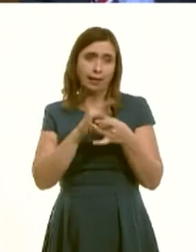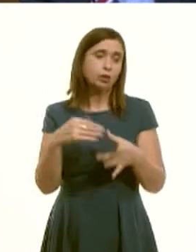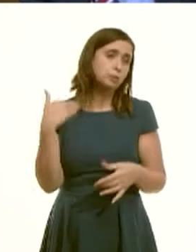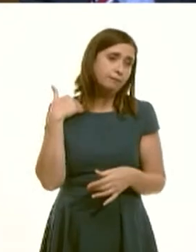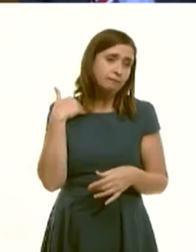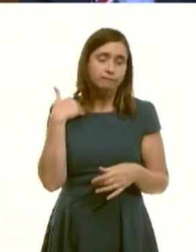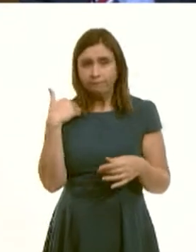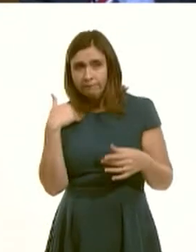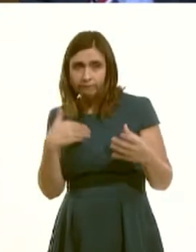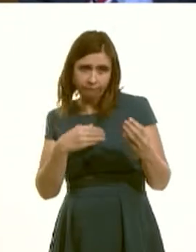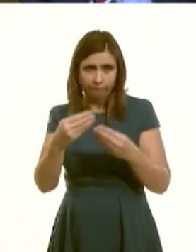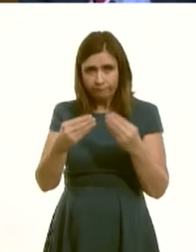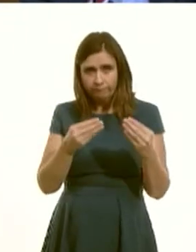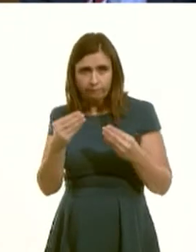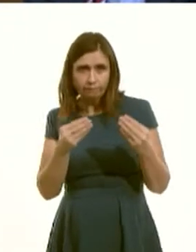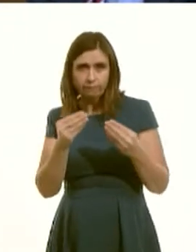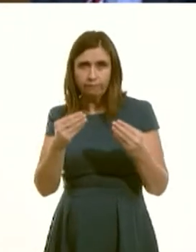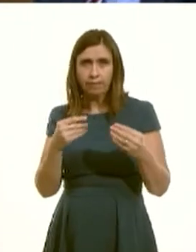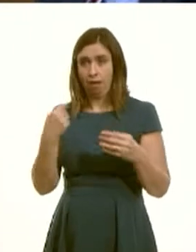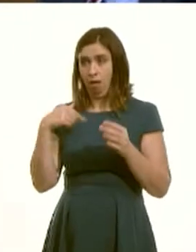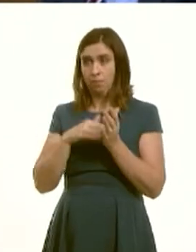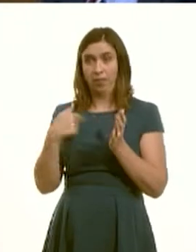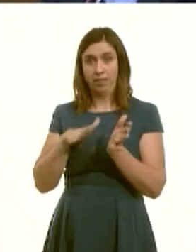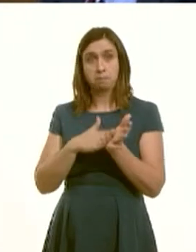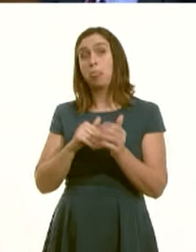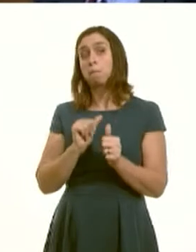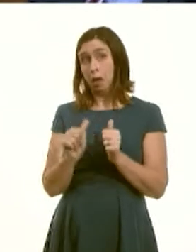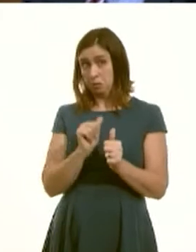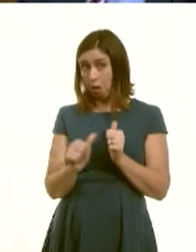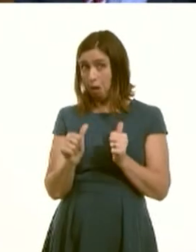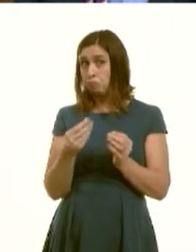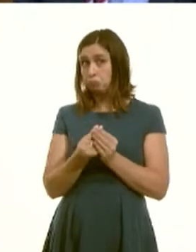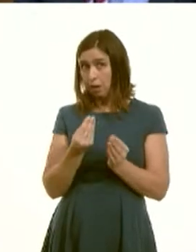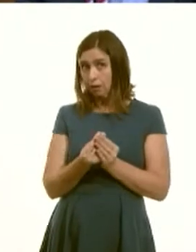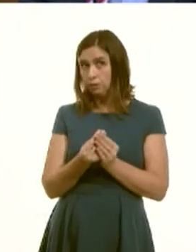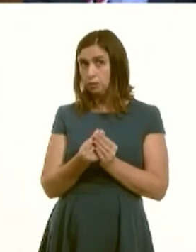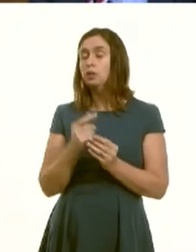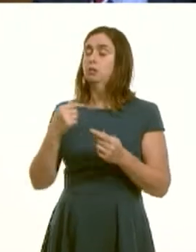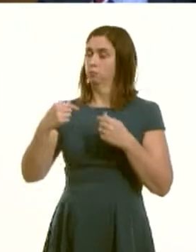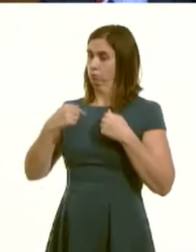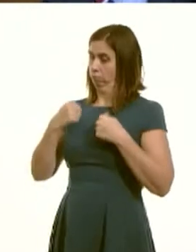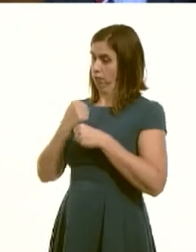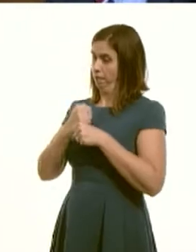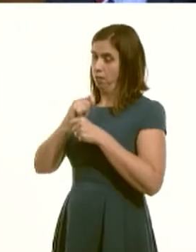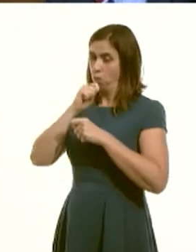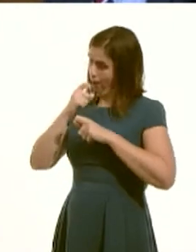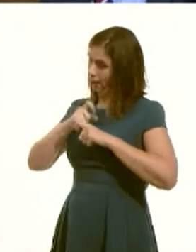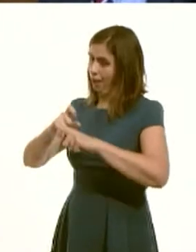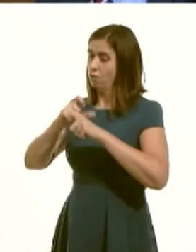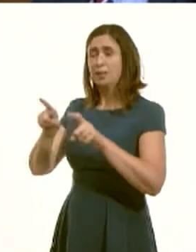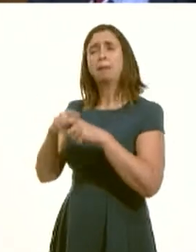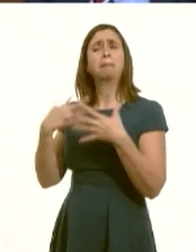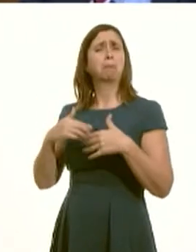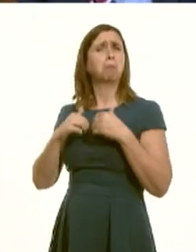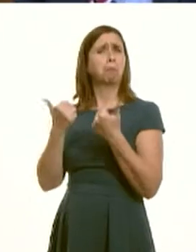last month and this month. But, of course, what we will continue to do is, as we have done successfully over the past decade